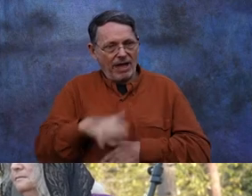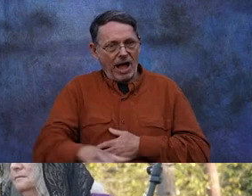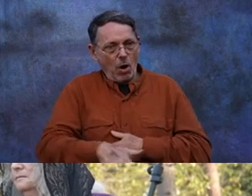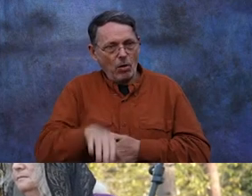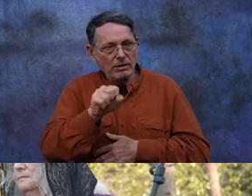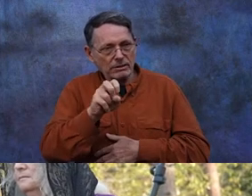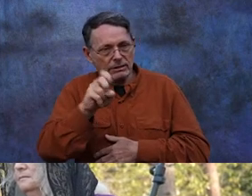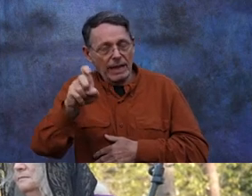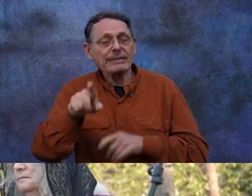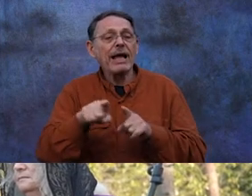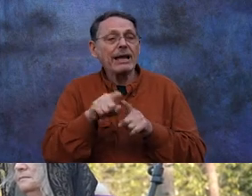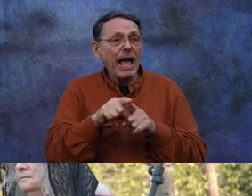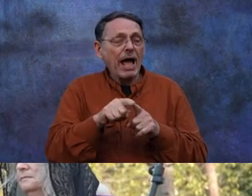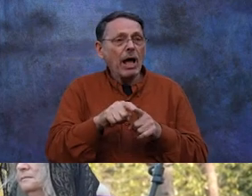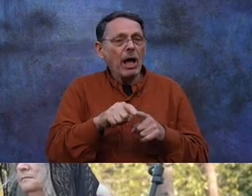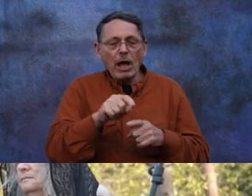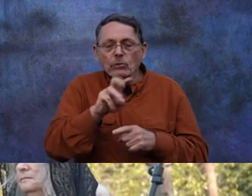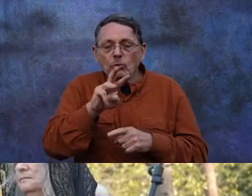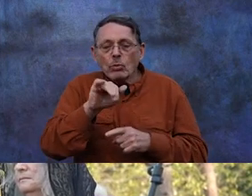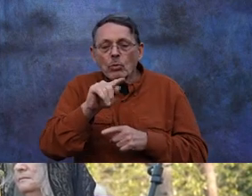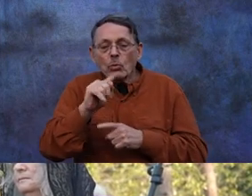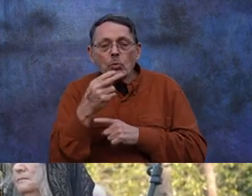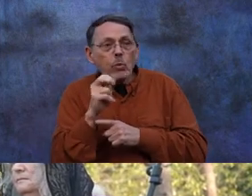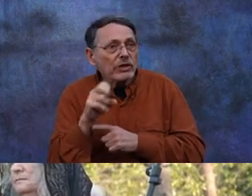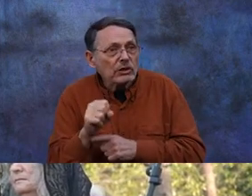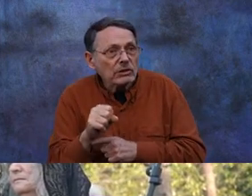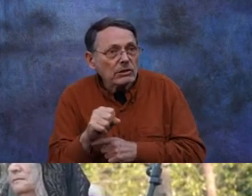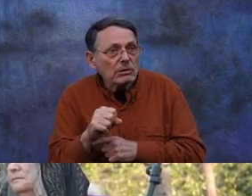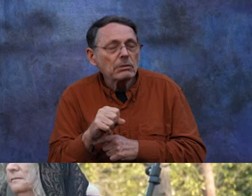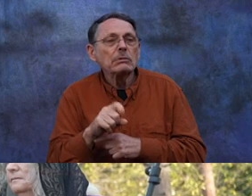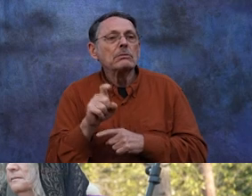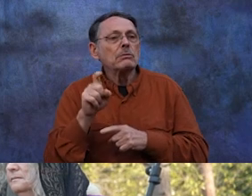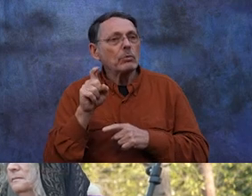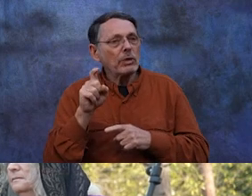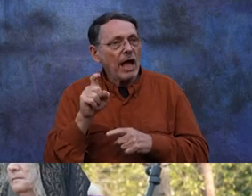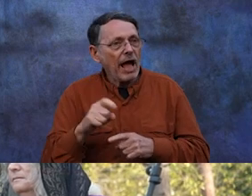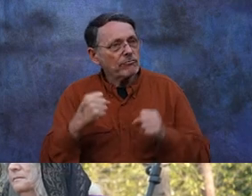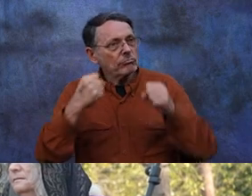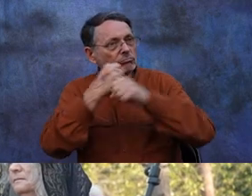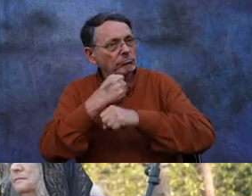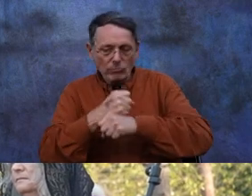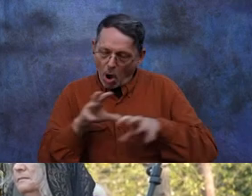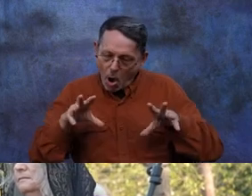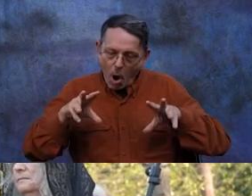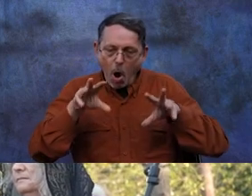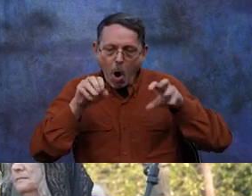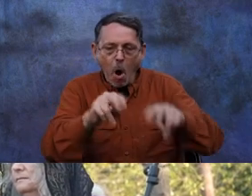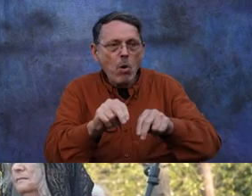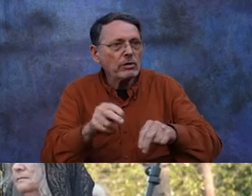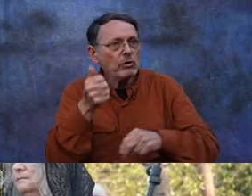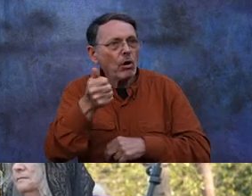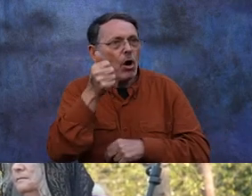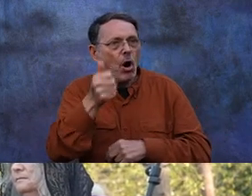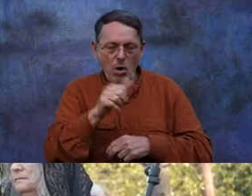witches, we must do battle here. Own your liminal space.